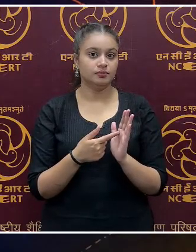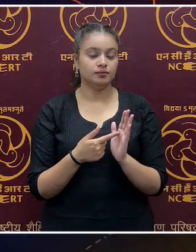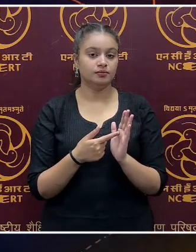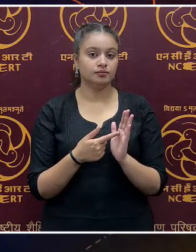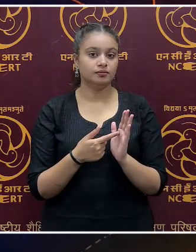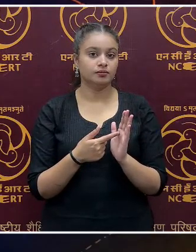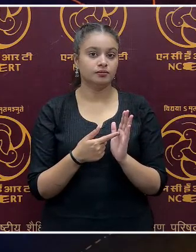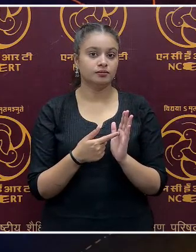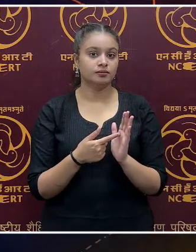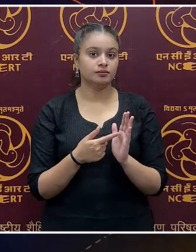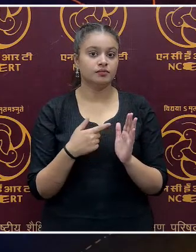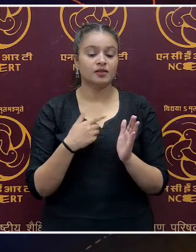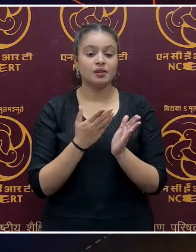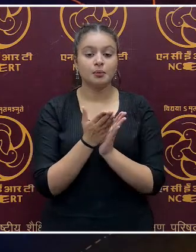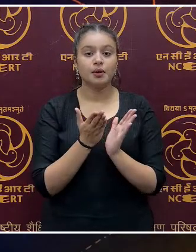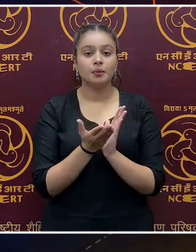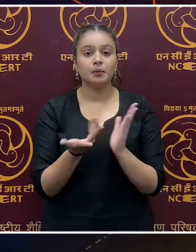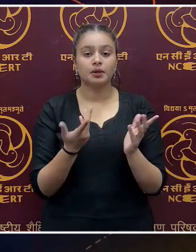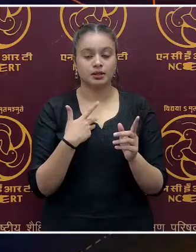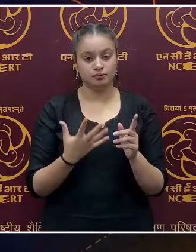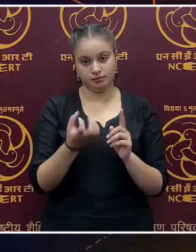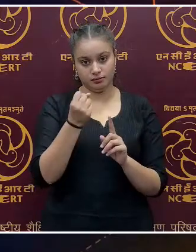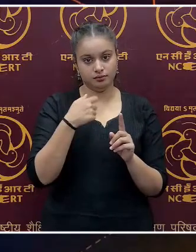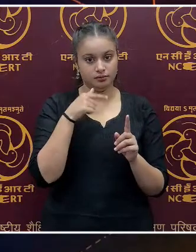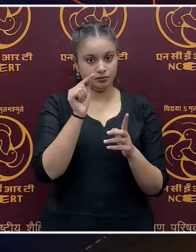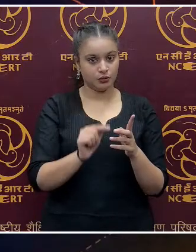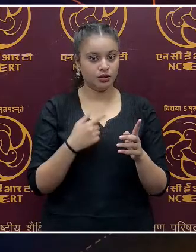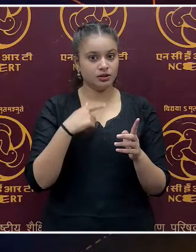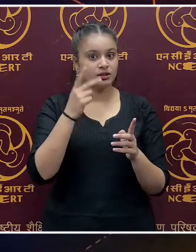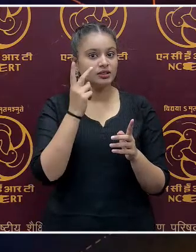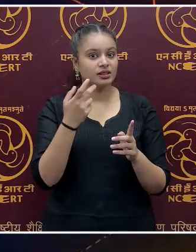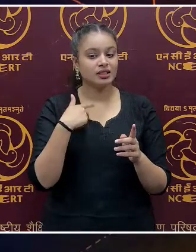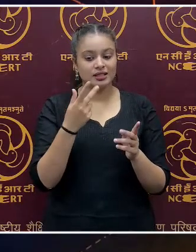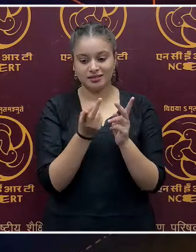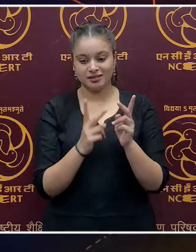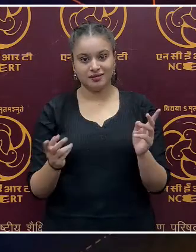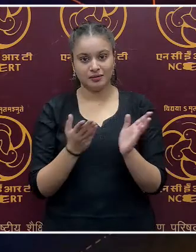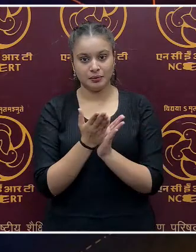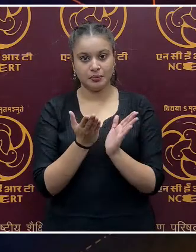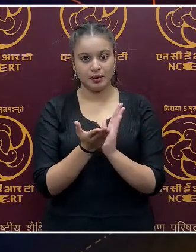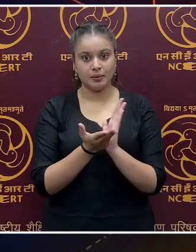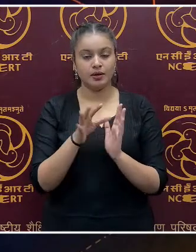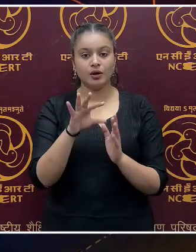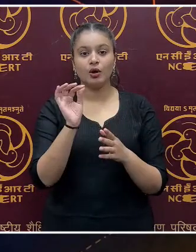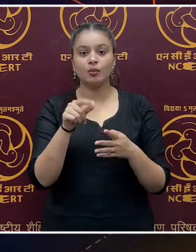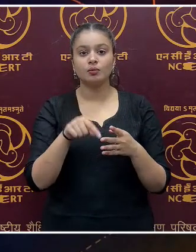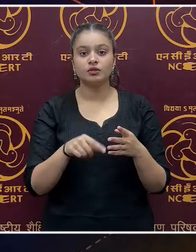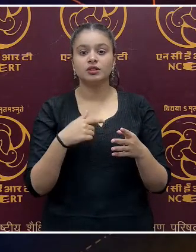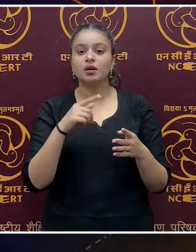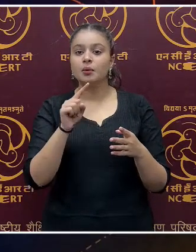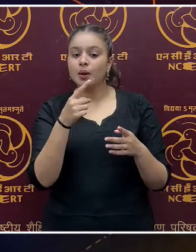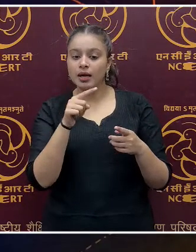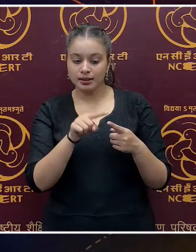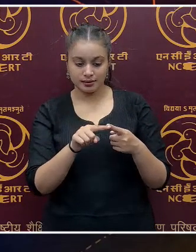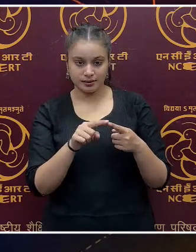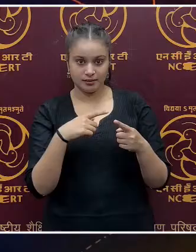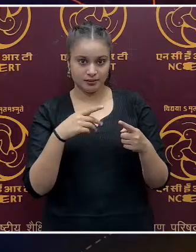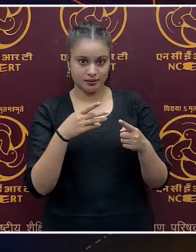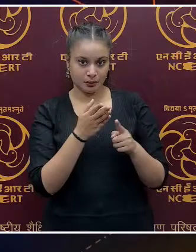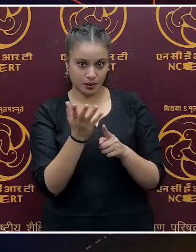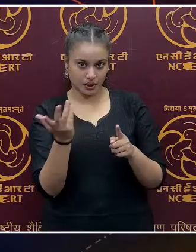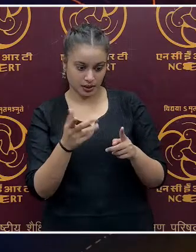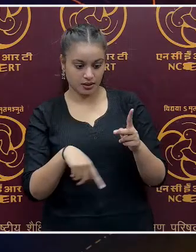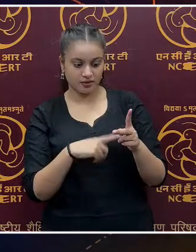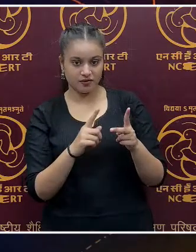identify the type. First here they have different type of options. One is identify the type and find